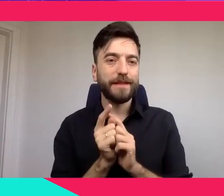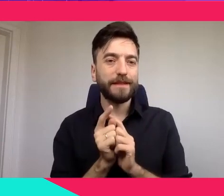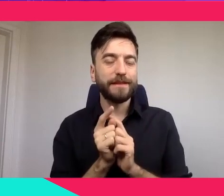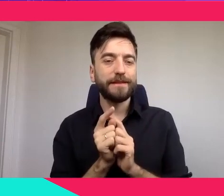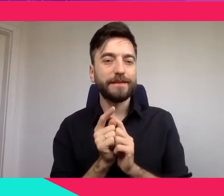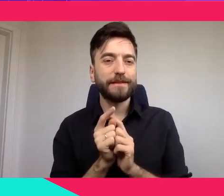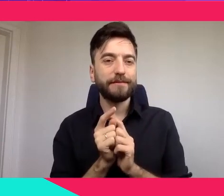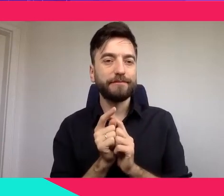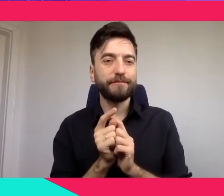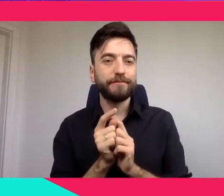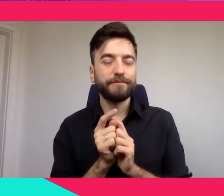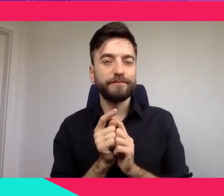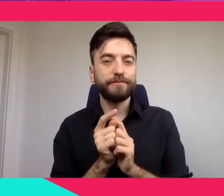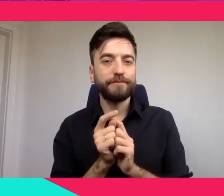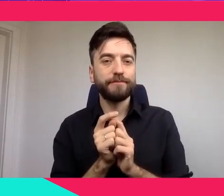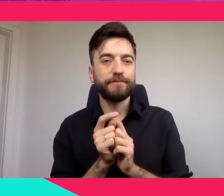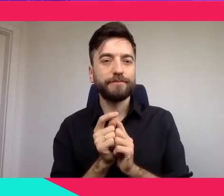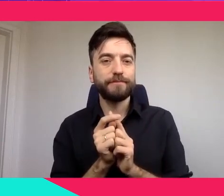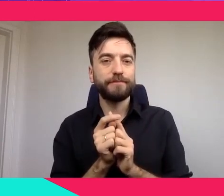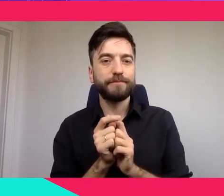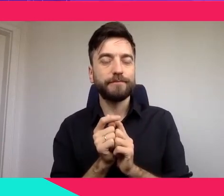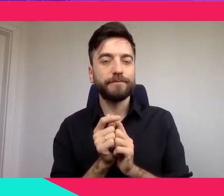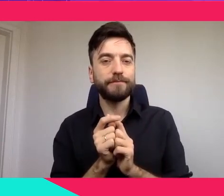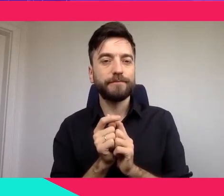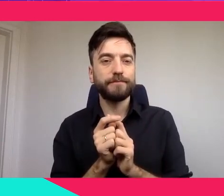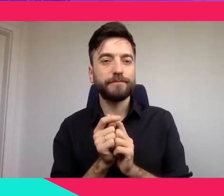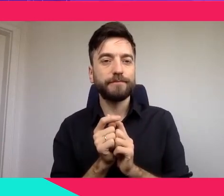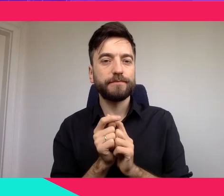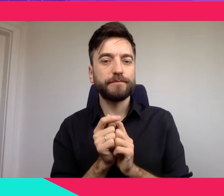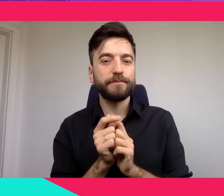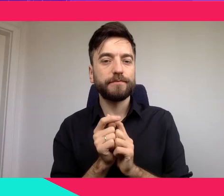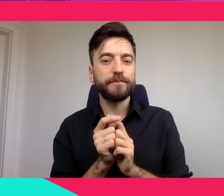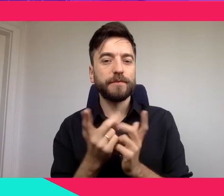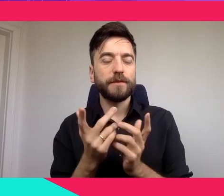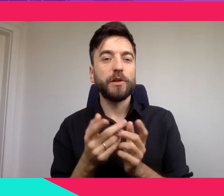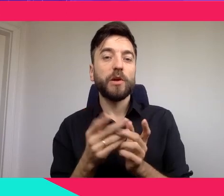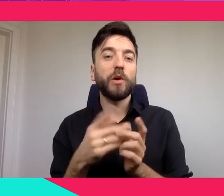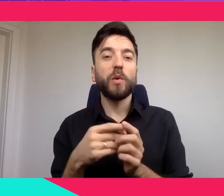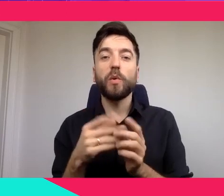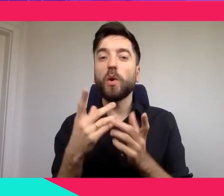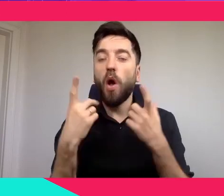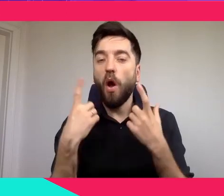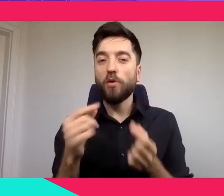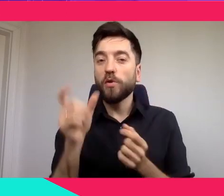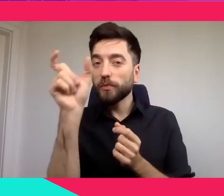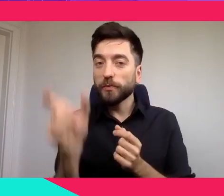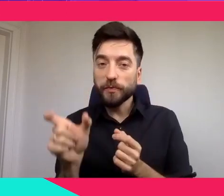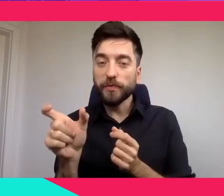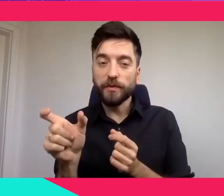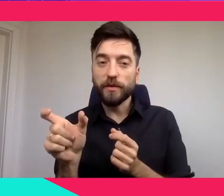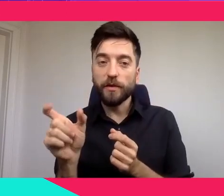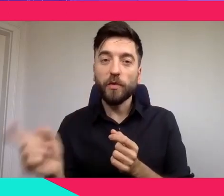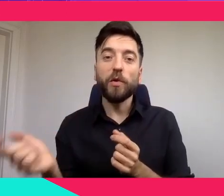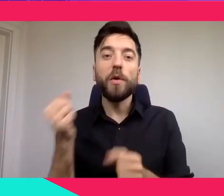profiling of people working in museums today. And as I said, it's not about throwing the baby out with the bathwater, because there's still